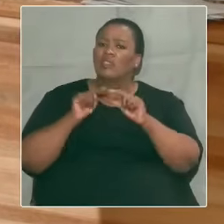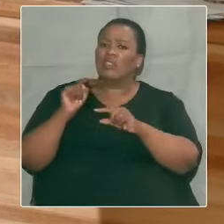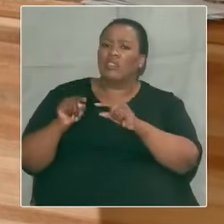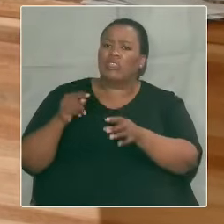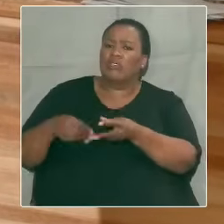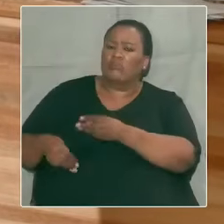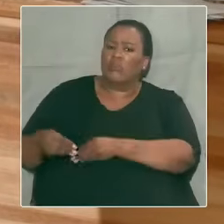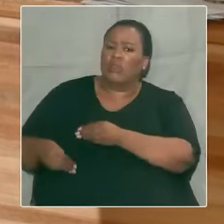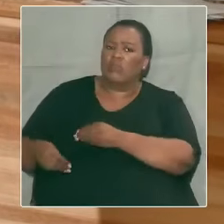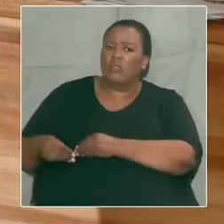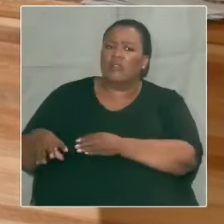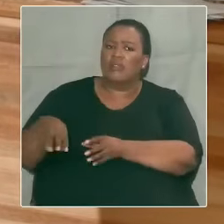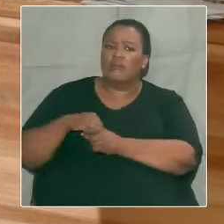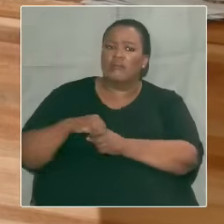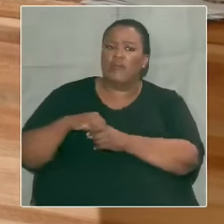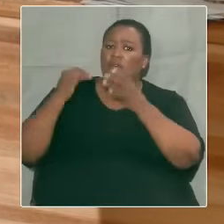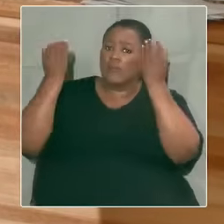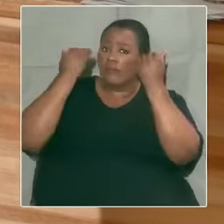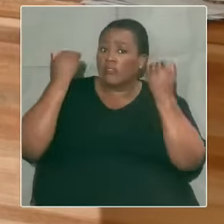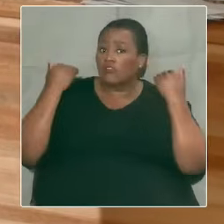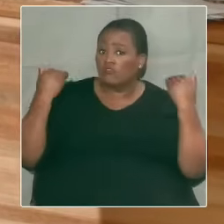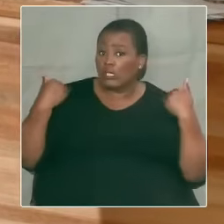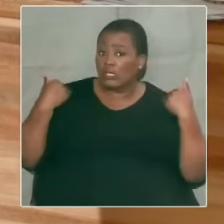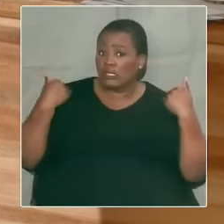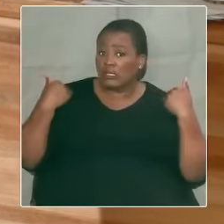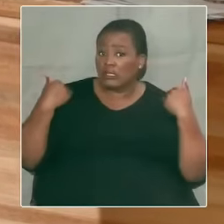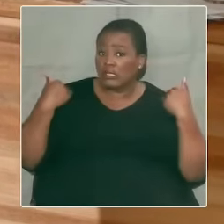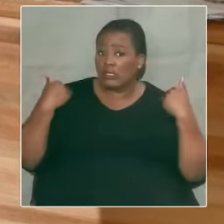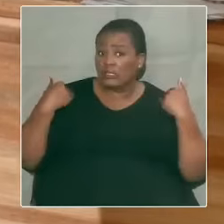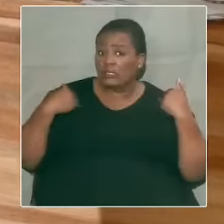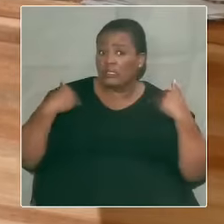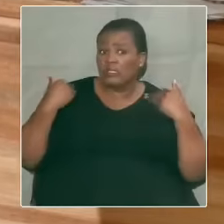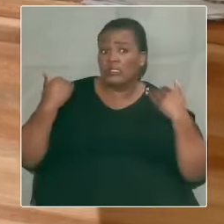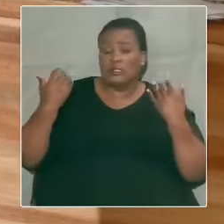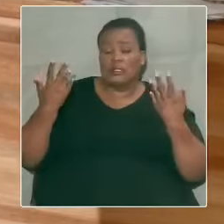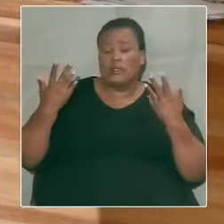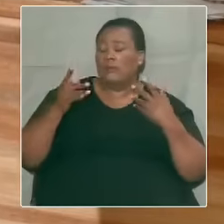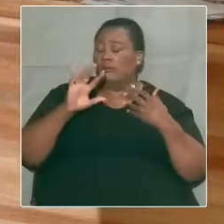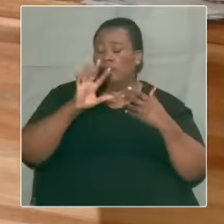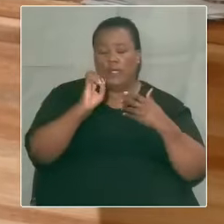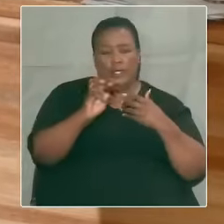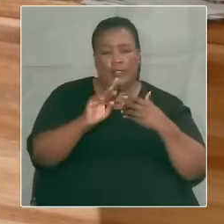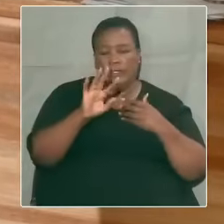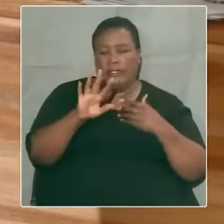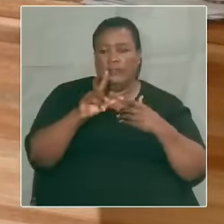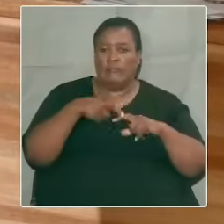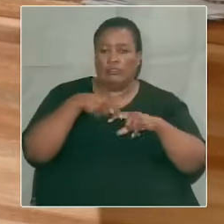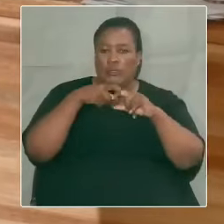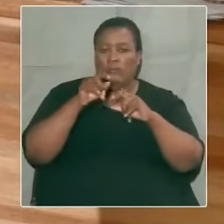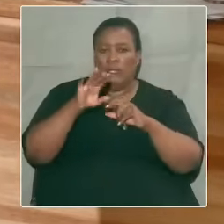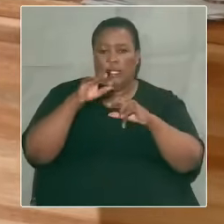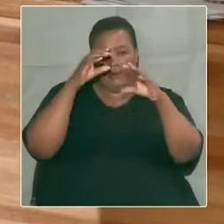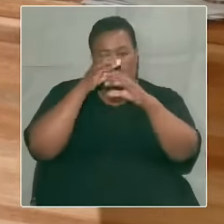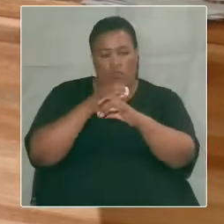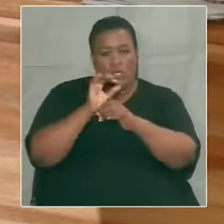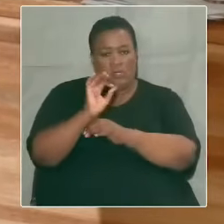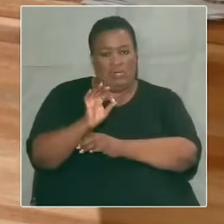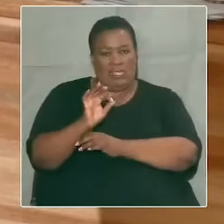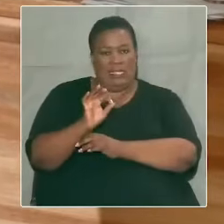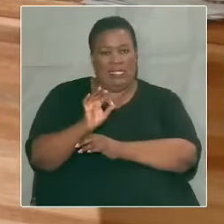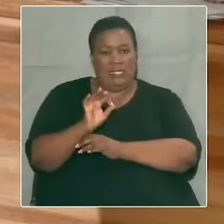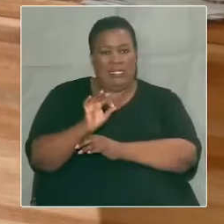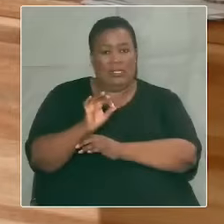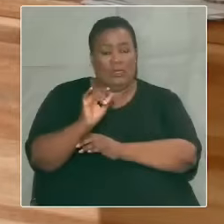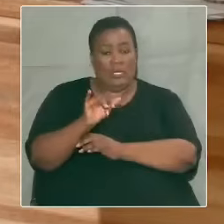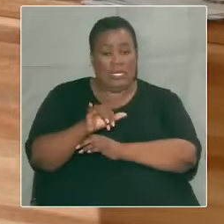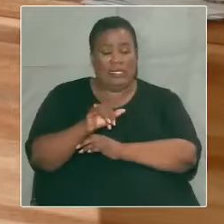bribery involving magistrates, and perhaps let me just stop there and deal with that one. As